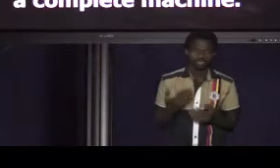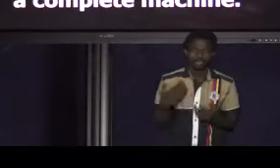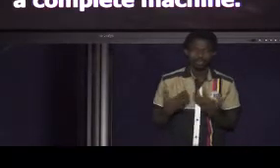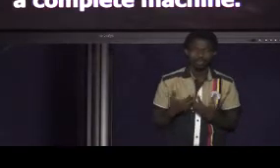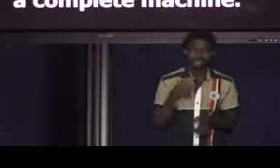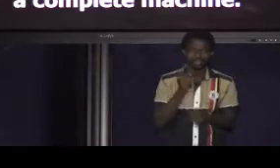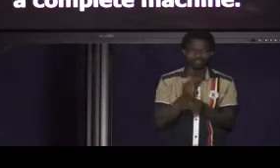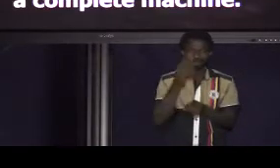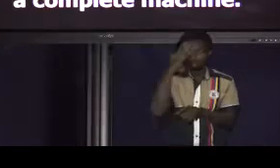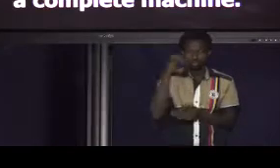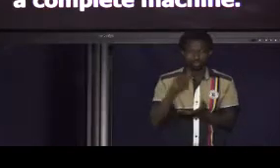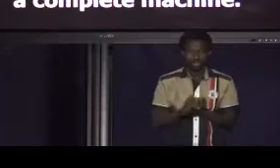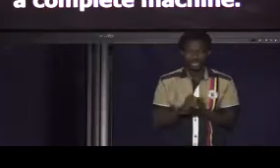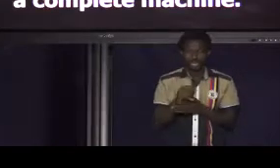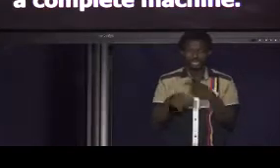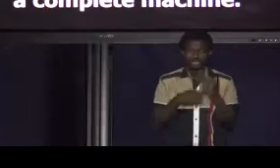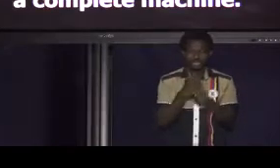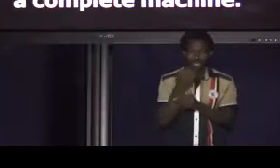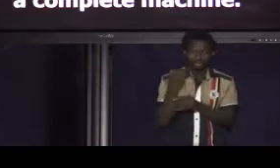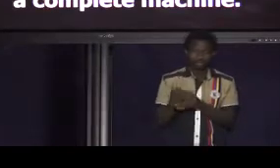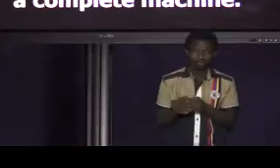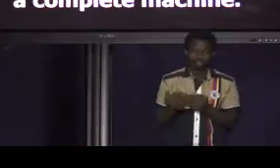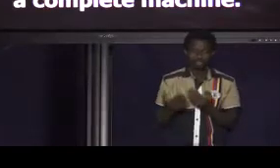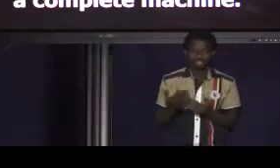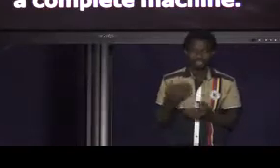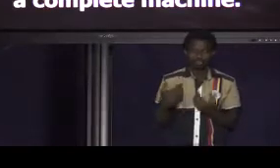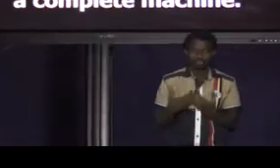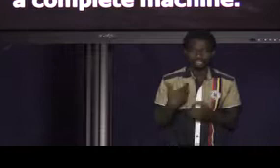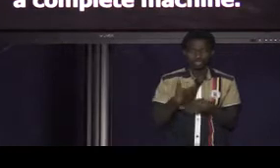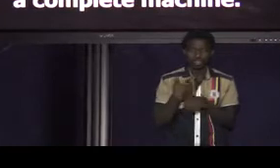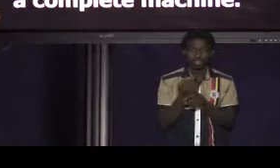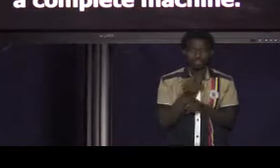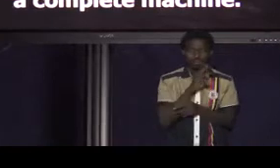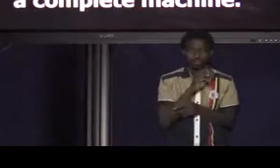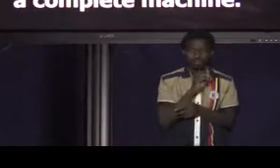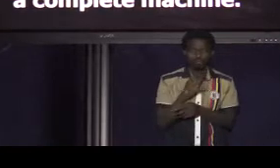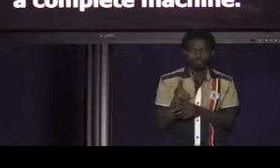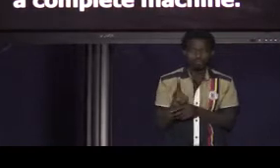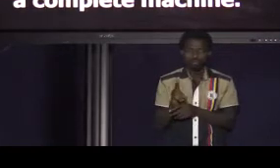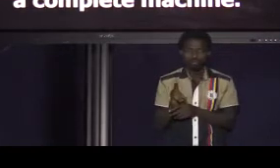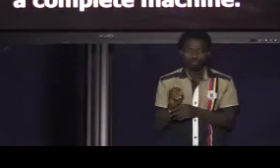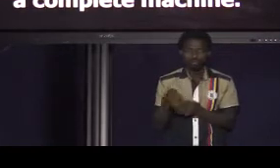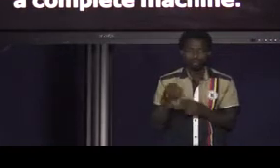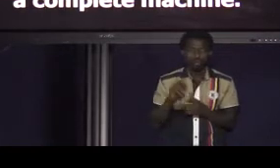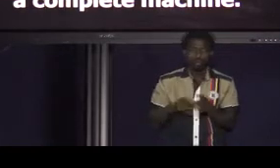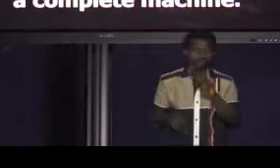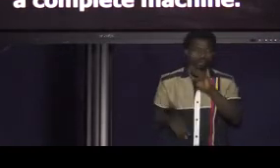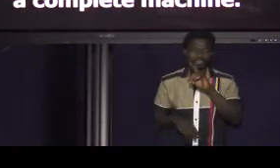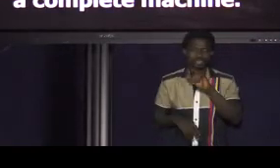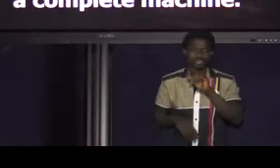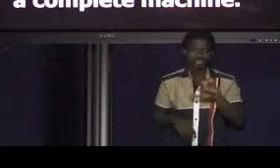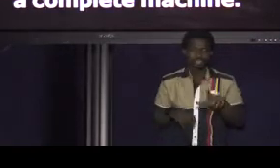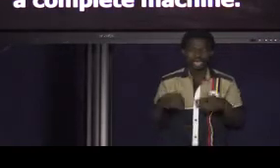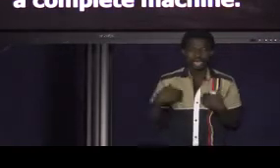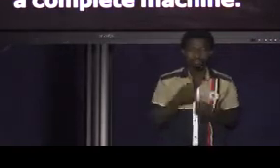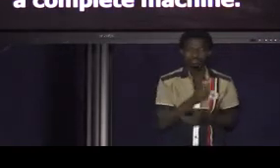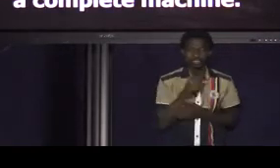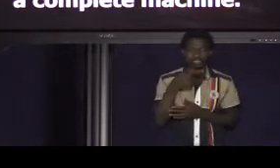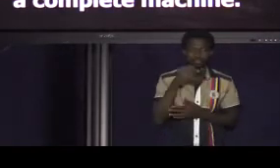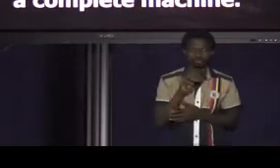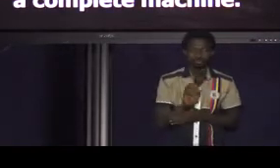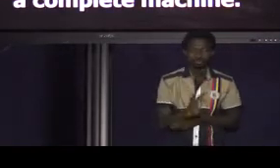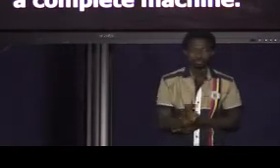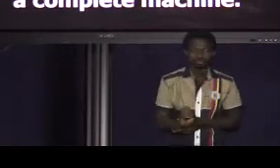that it's a type of simple machine made of wood or metal. It could be made of wood or metal, having a groove,